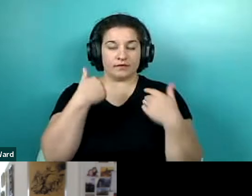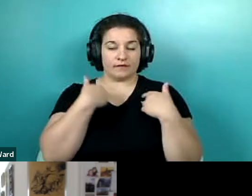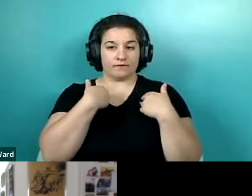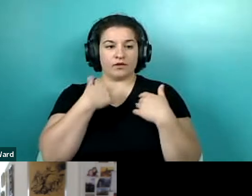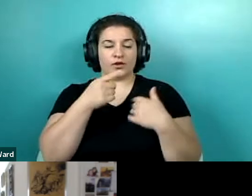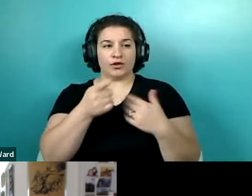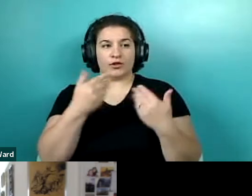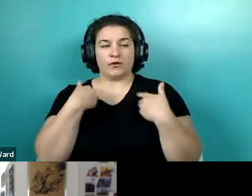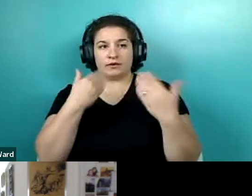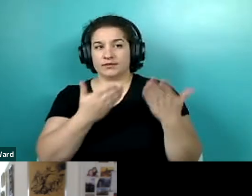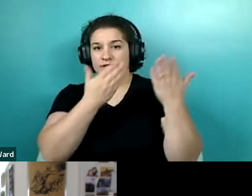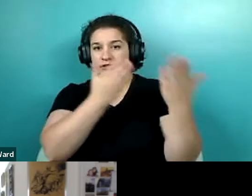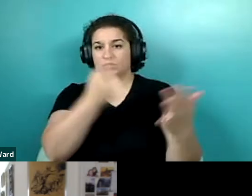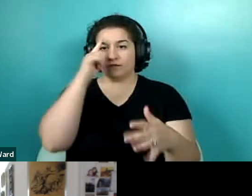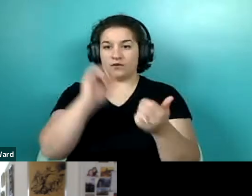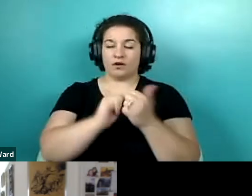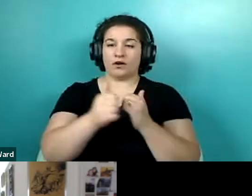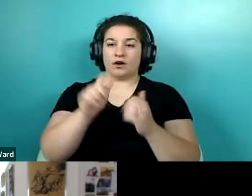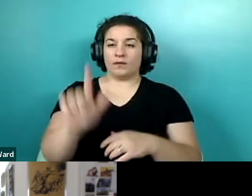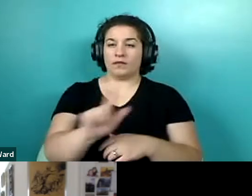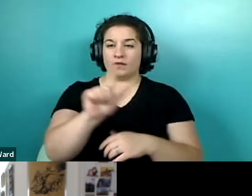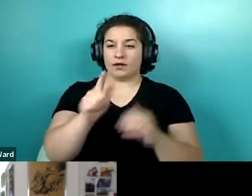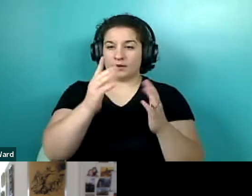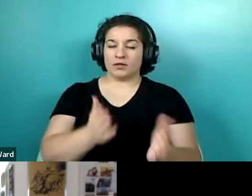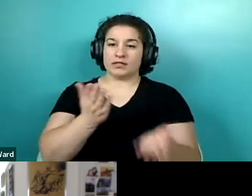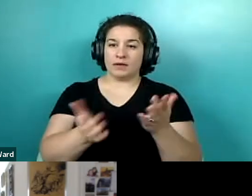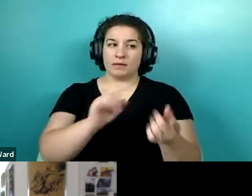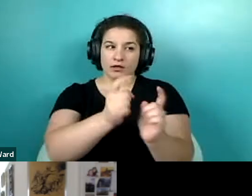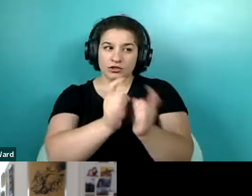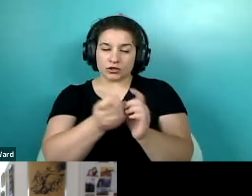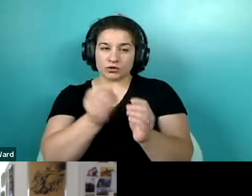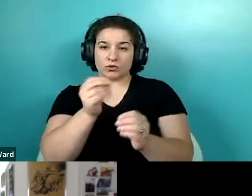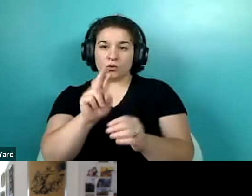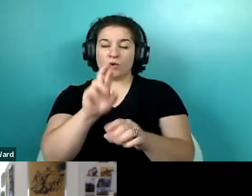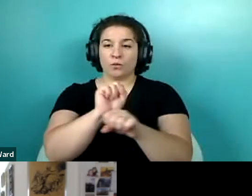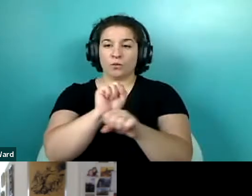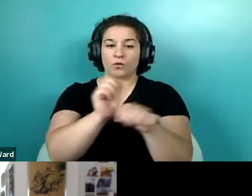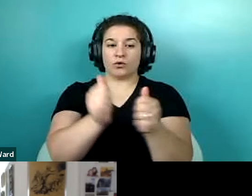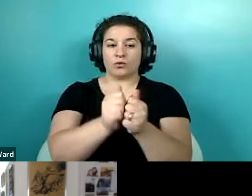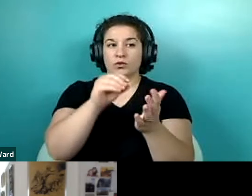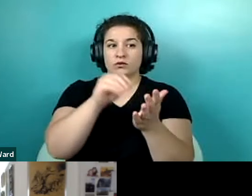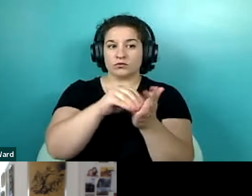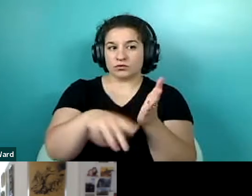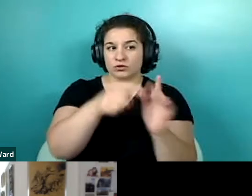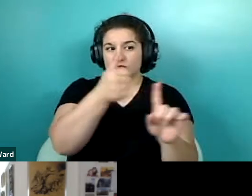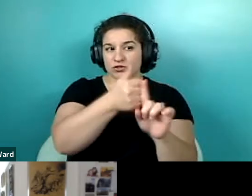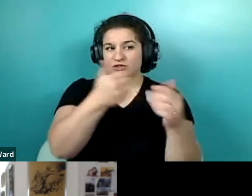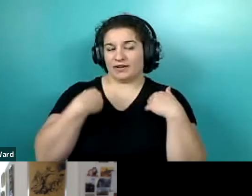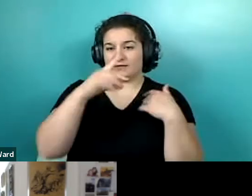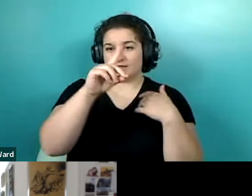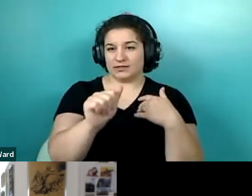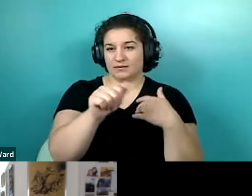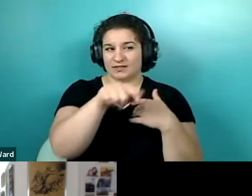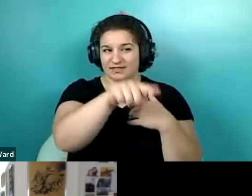how librarians might address or work with students with disabilities who are feeling frustrated about the lack of